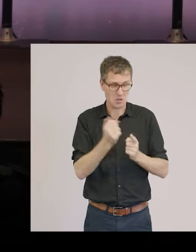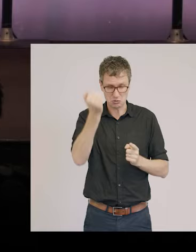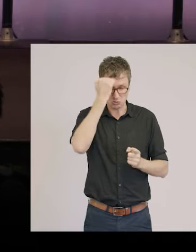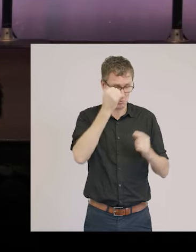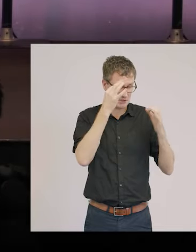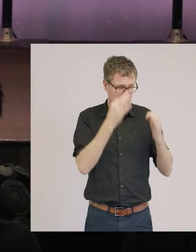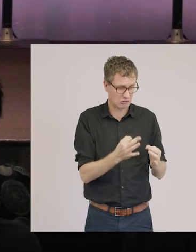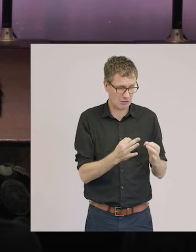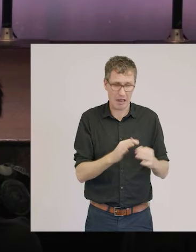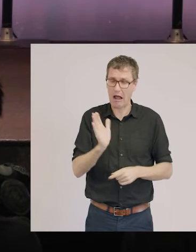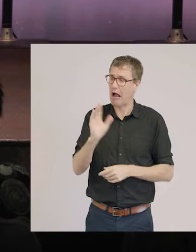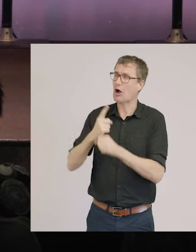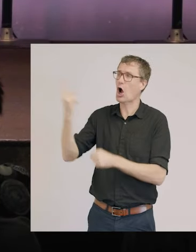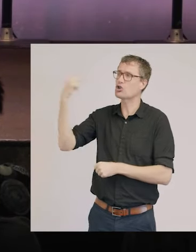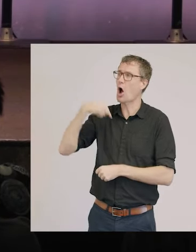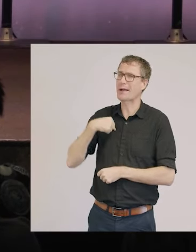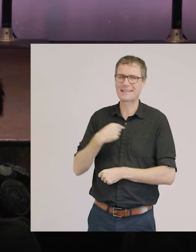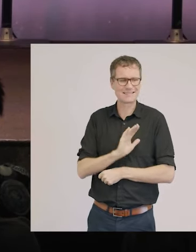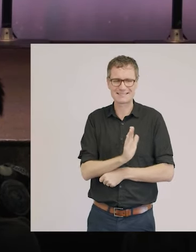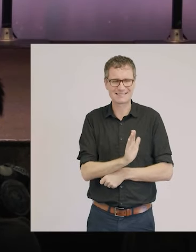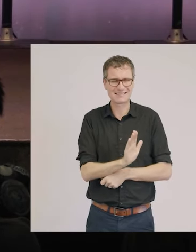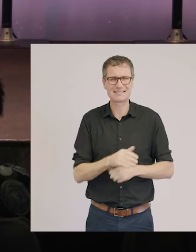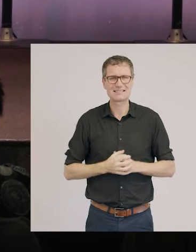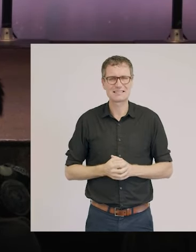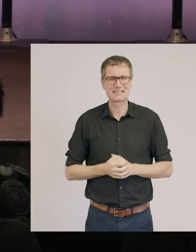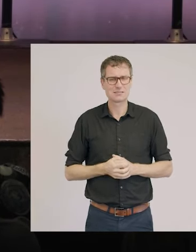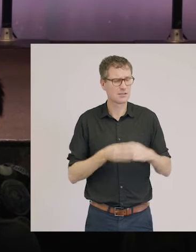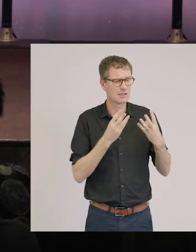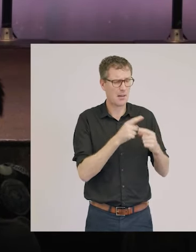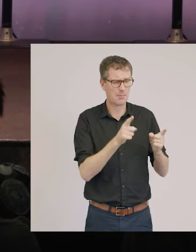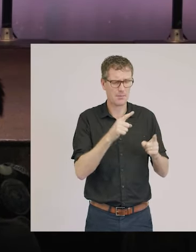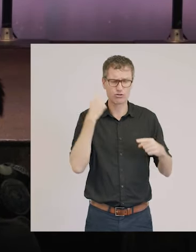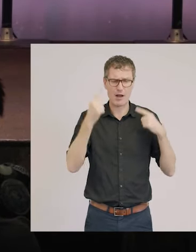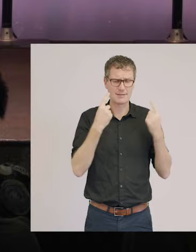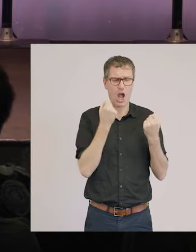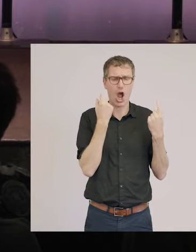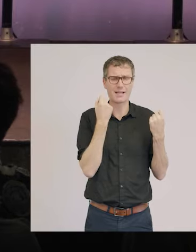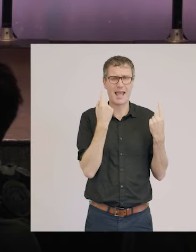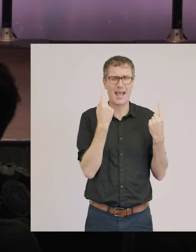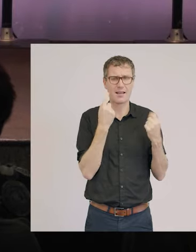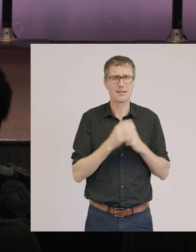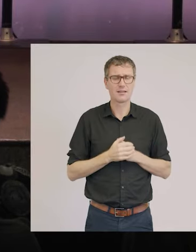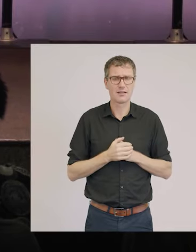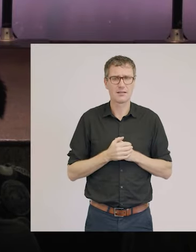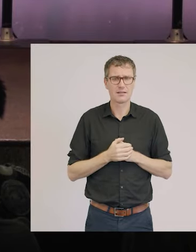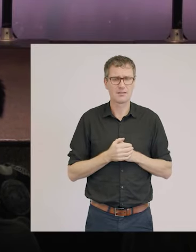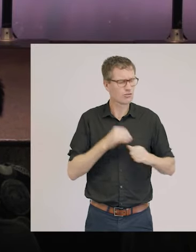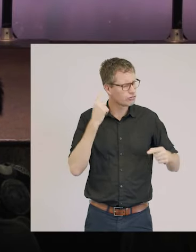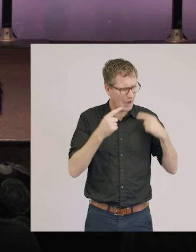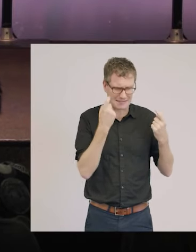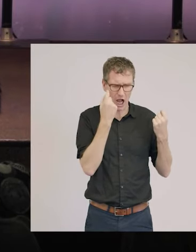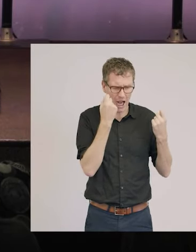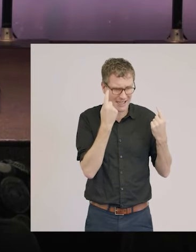just do completely dumb things and they say it's God. And I've come across a few in the last couple of years where people come with